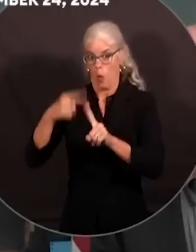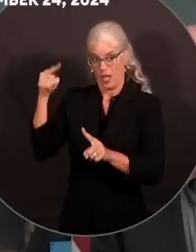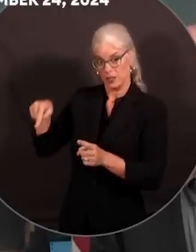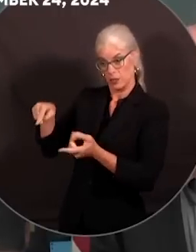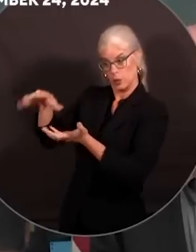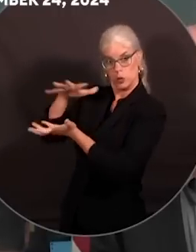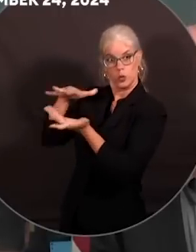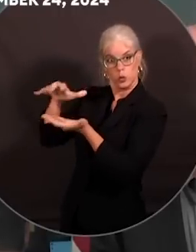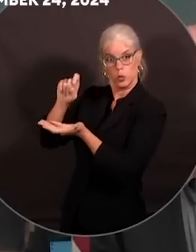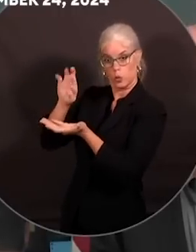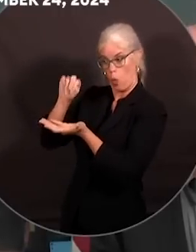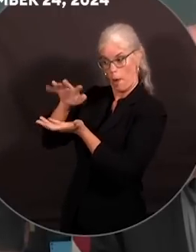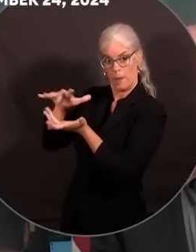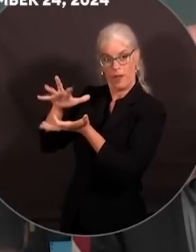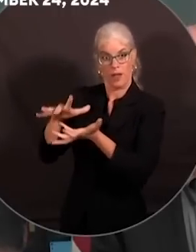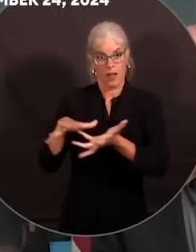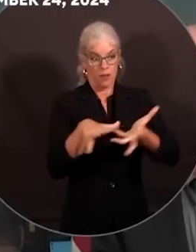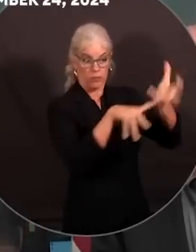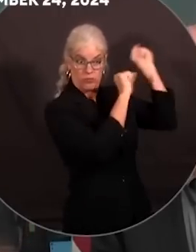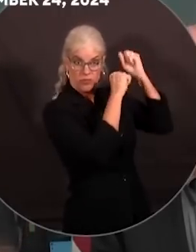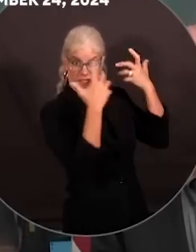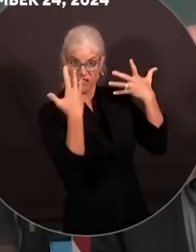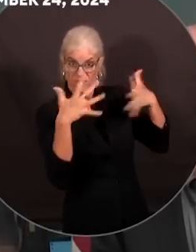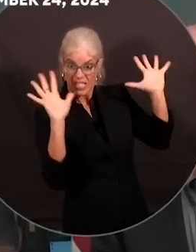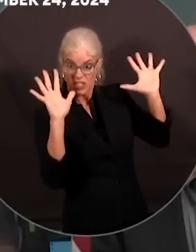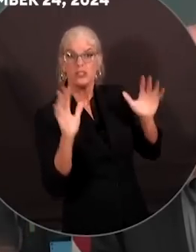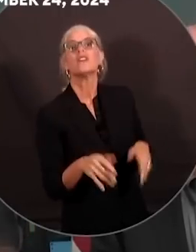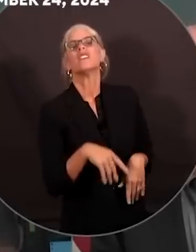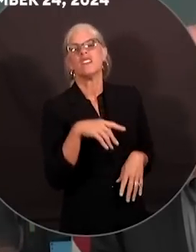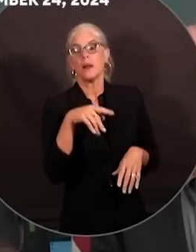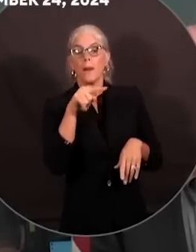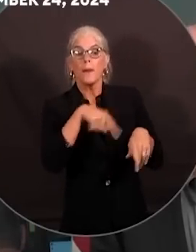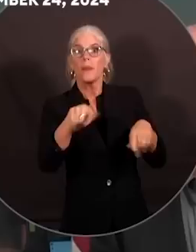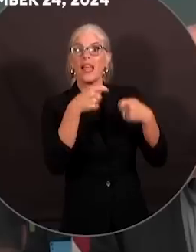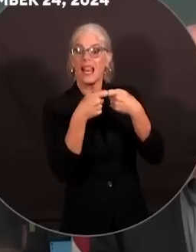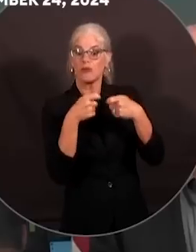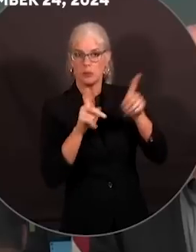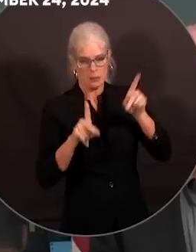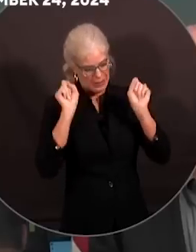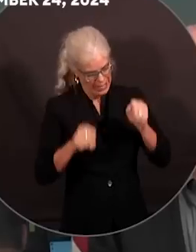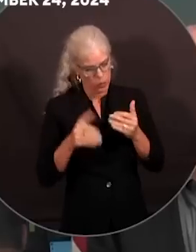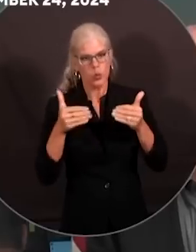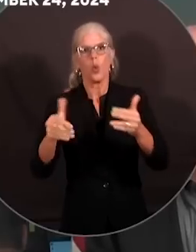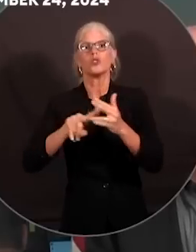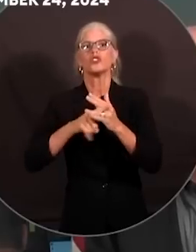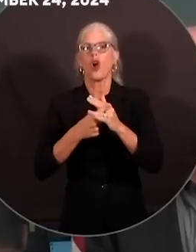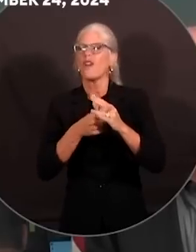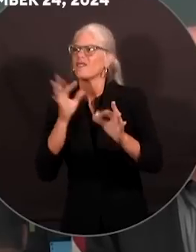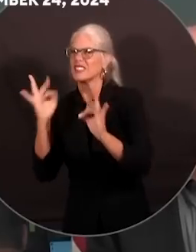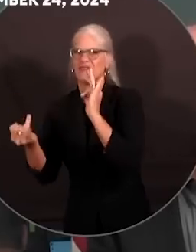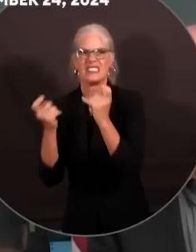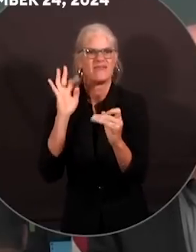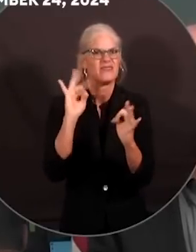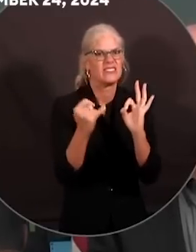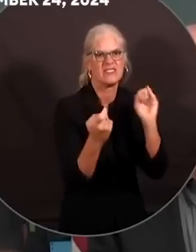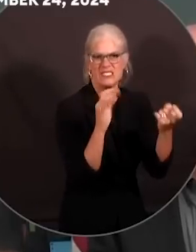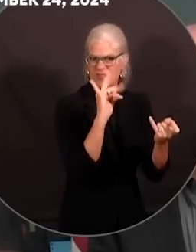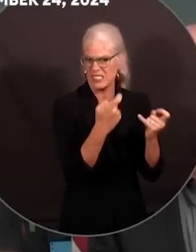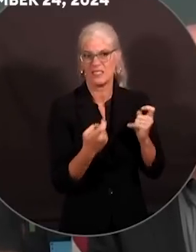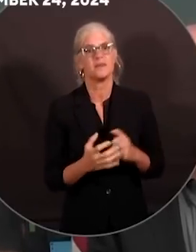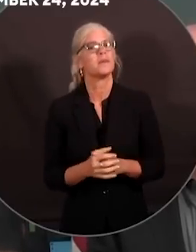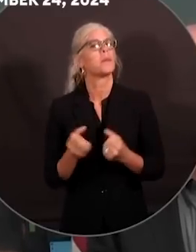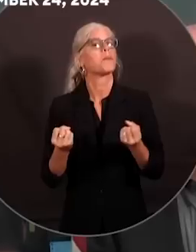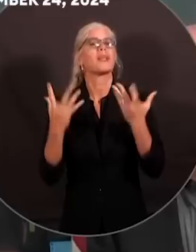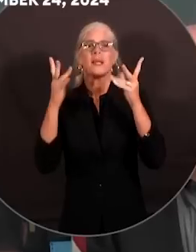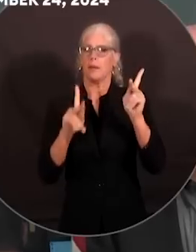in to be able to get the power back on. But Floridians should just be prepared. If you